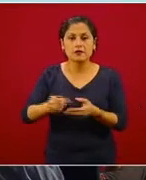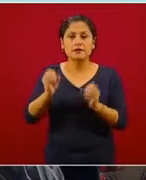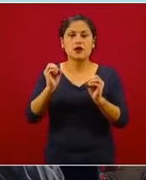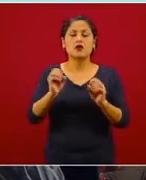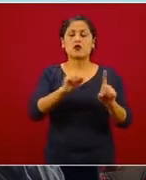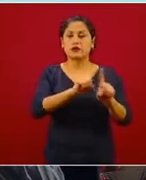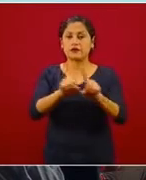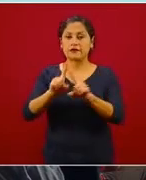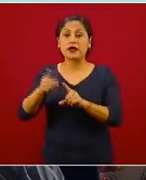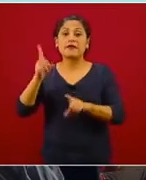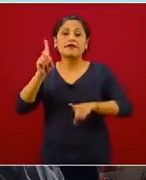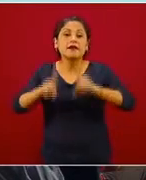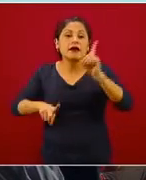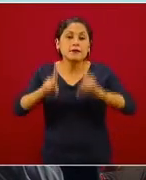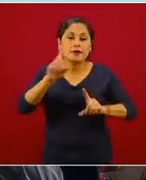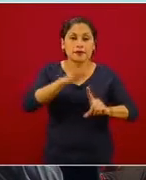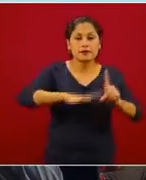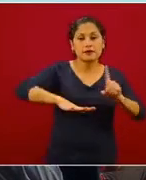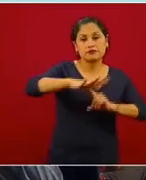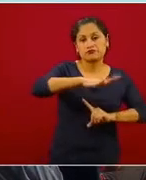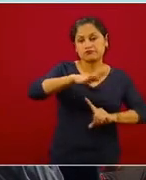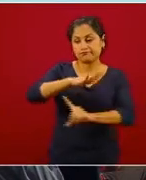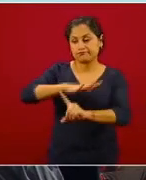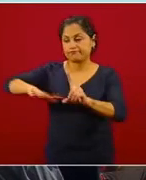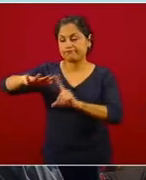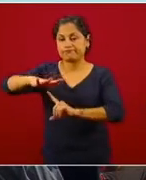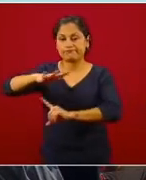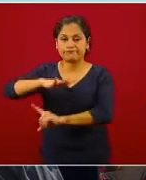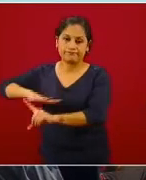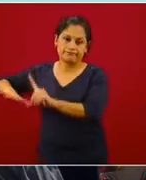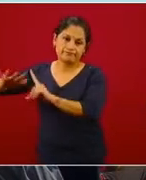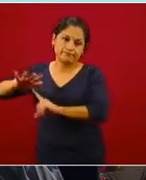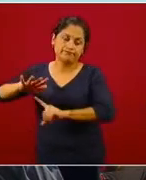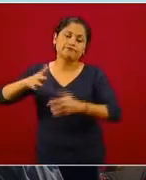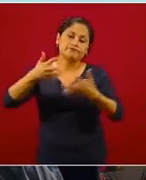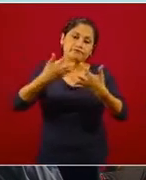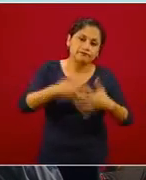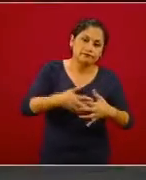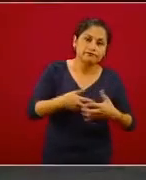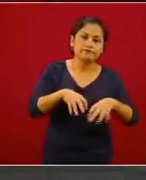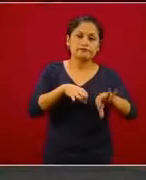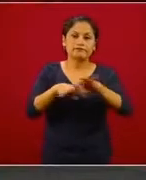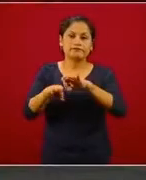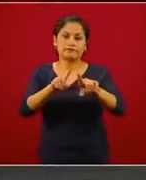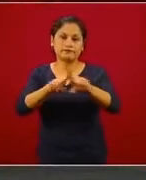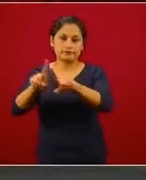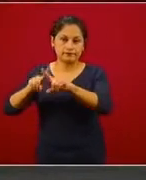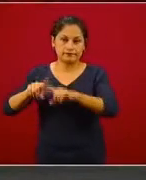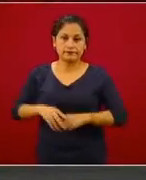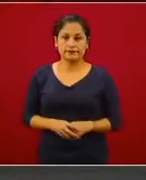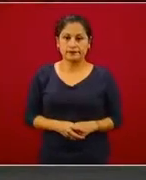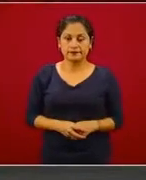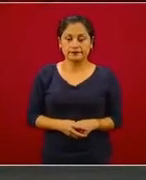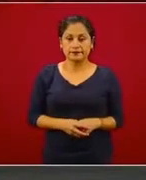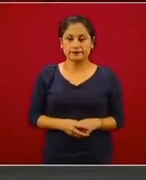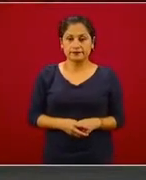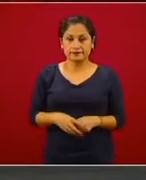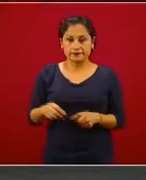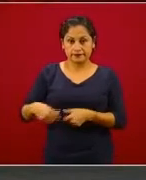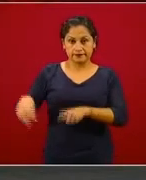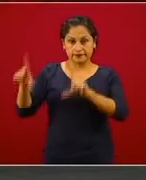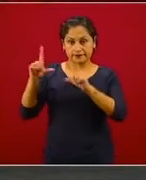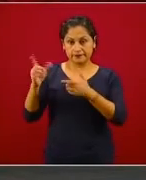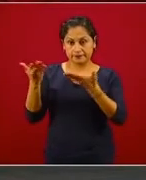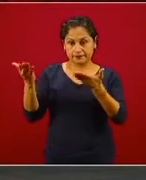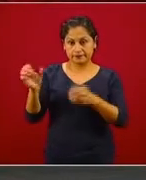and management measures and for the sanitizing measures to the different contexts in which we can